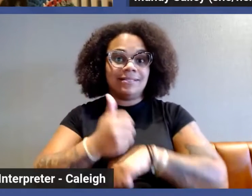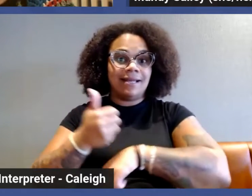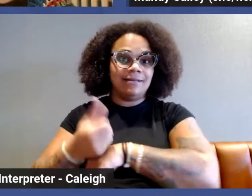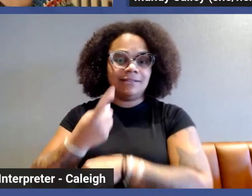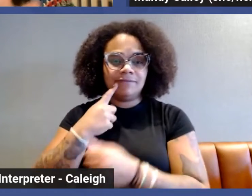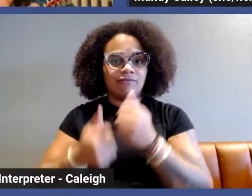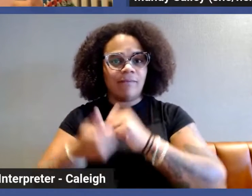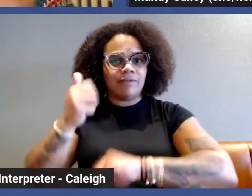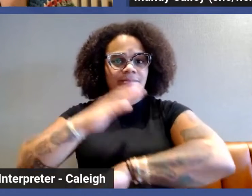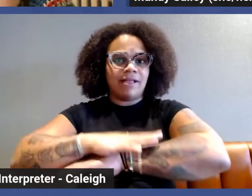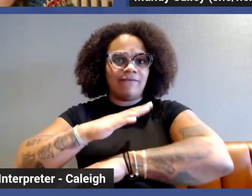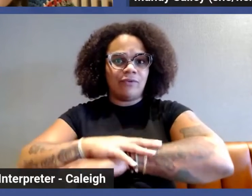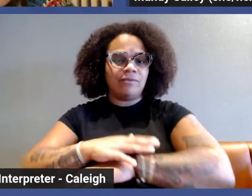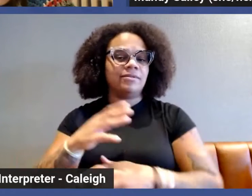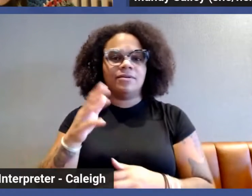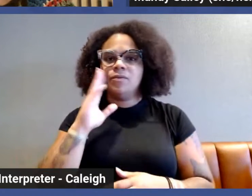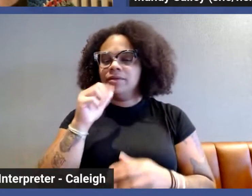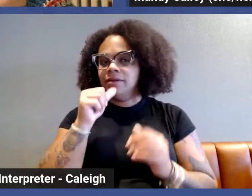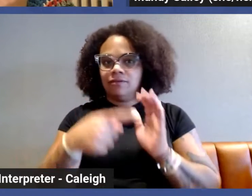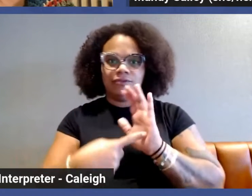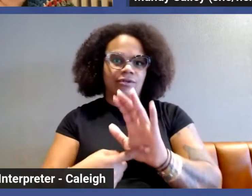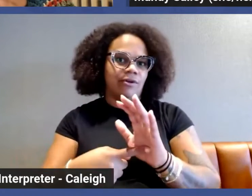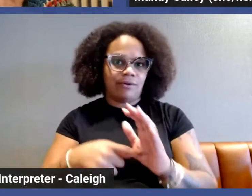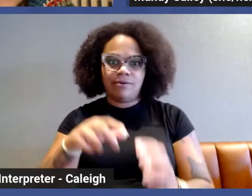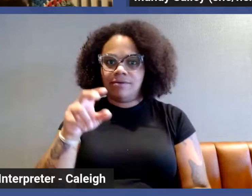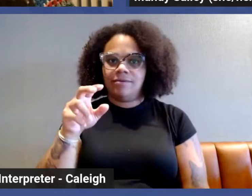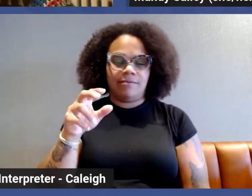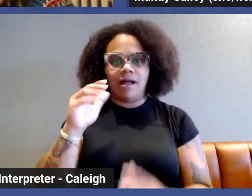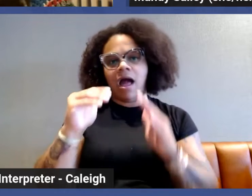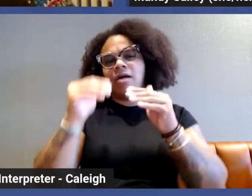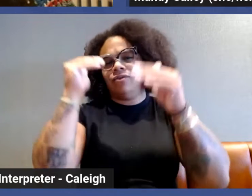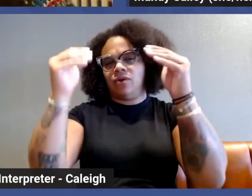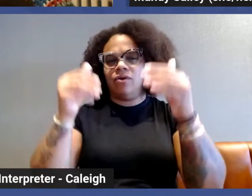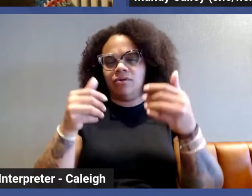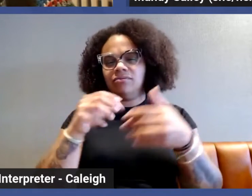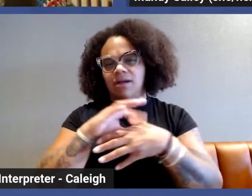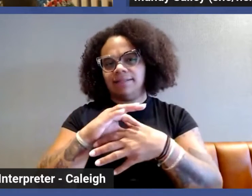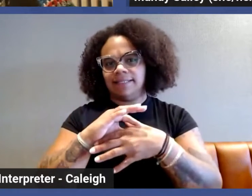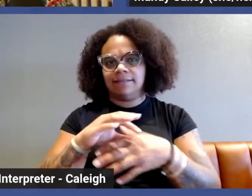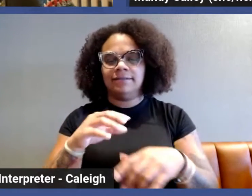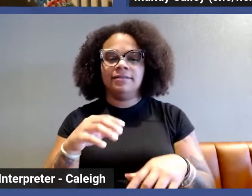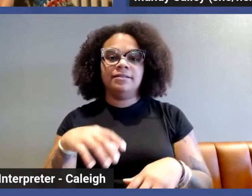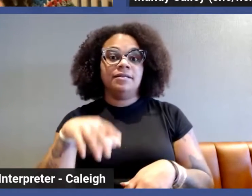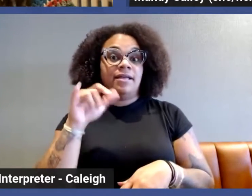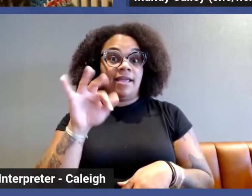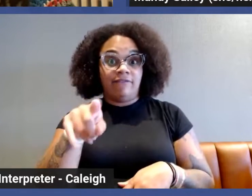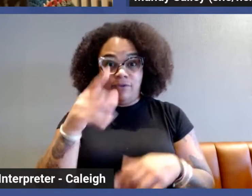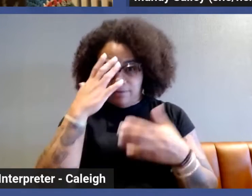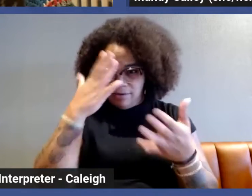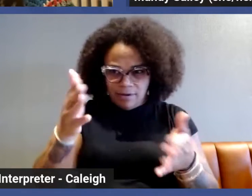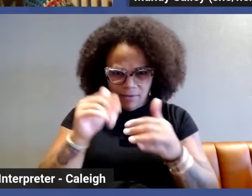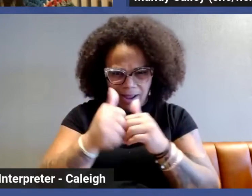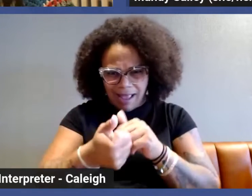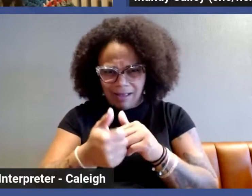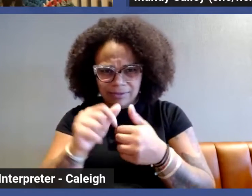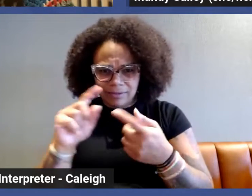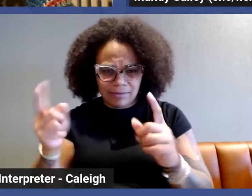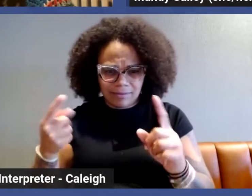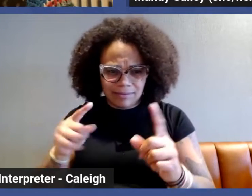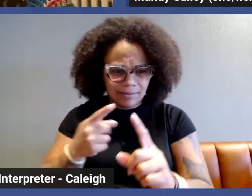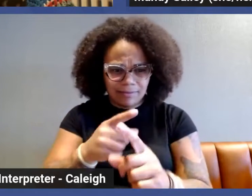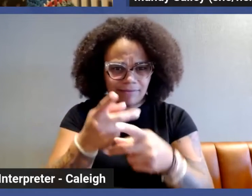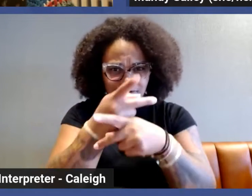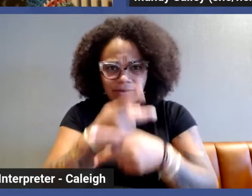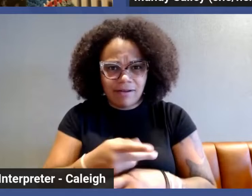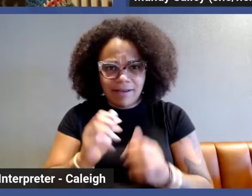platforms are that you don't see adult content. And unless you know the intricate way to go through the back end, wouldn't